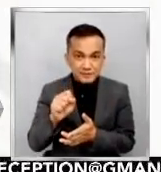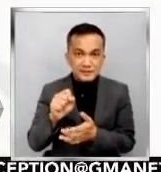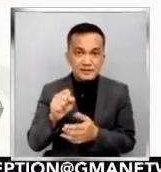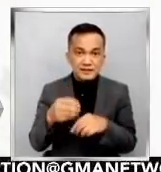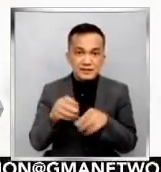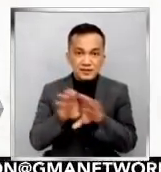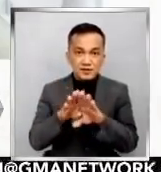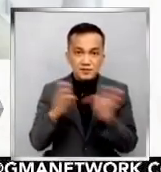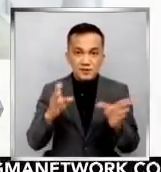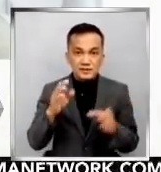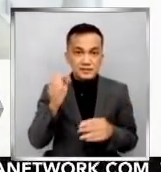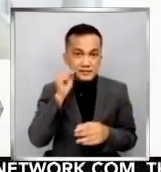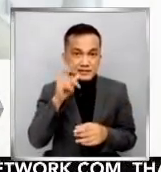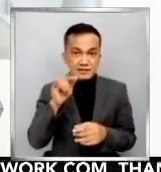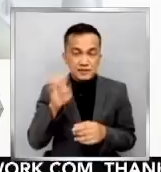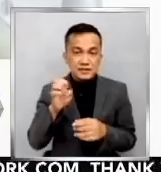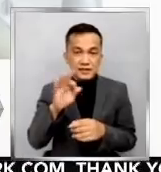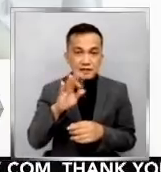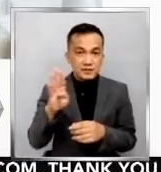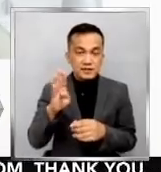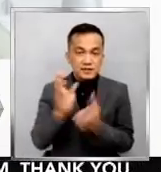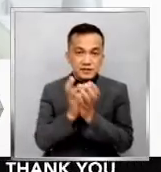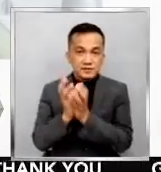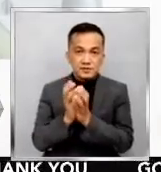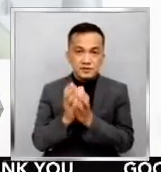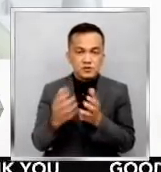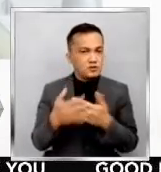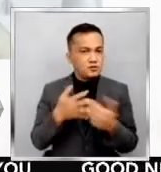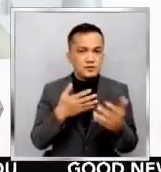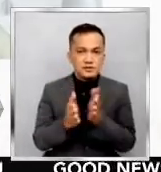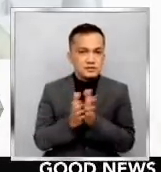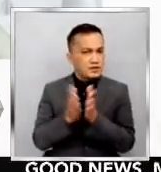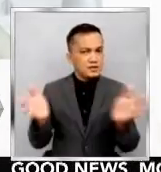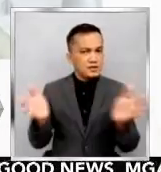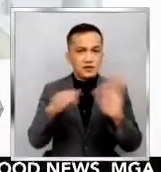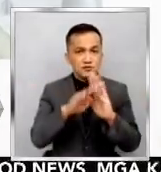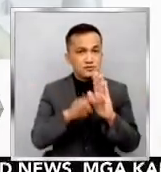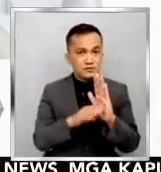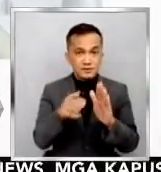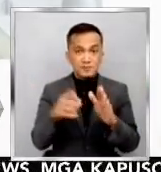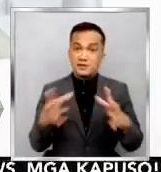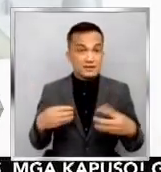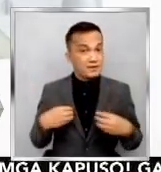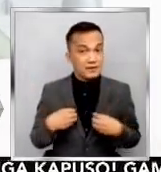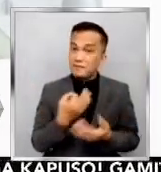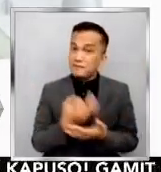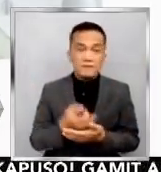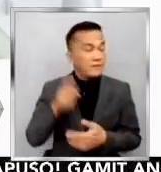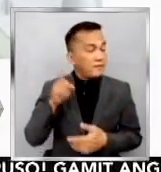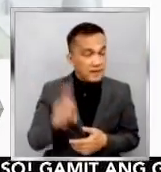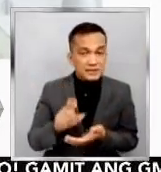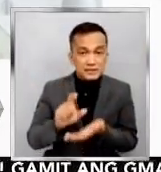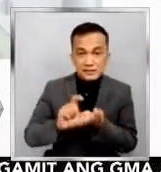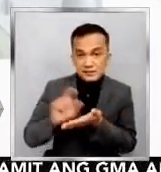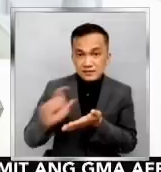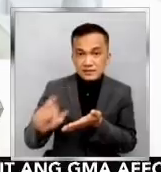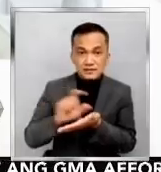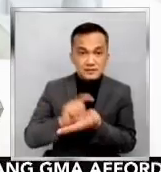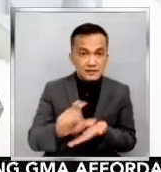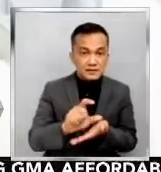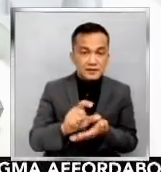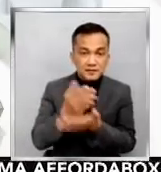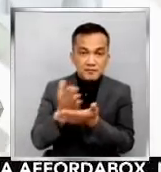community. This is a general rule. Basta may natatanggap ka ng pera, you have to allocate a certain portion for your